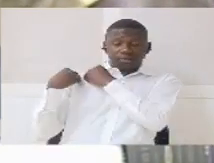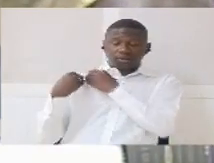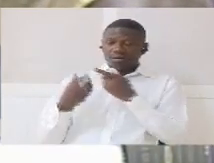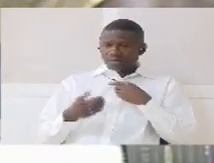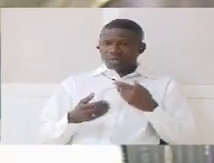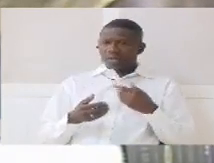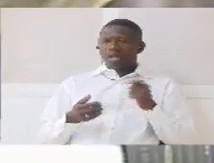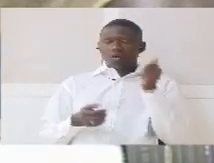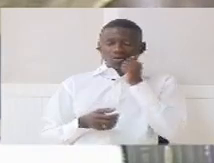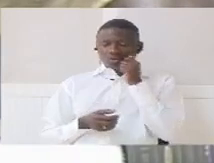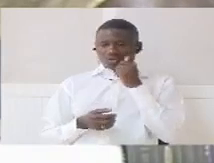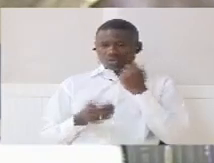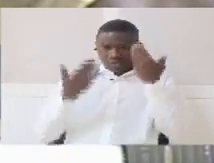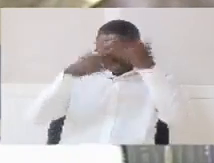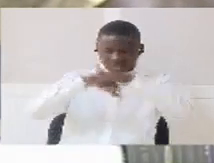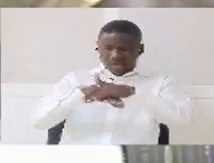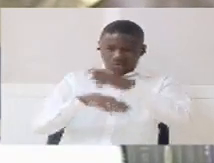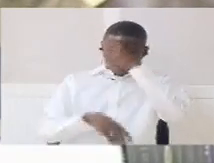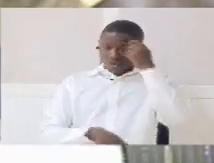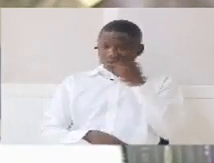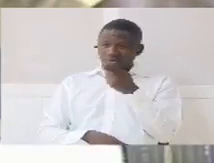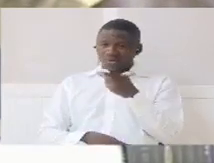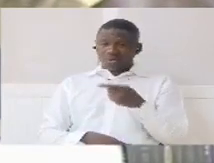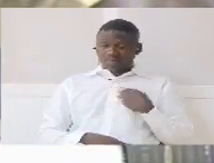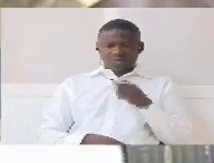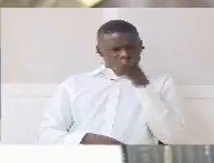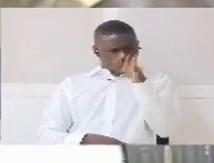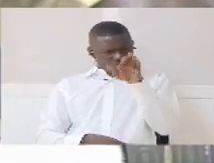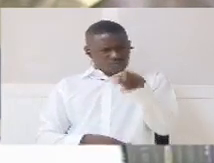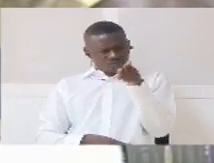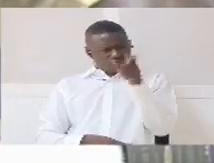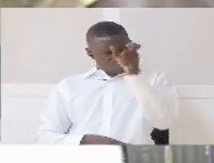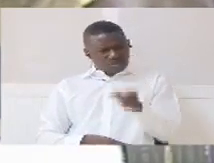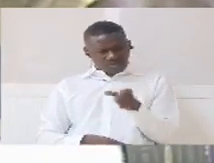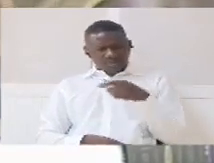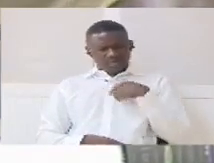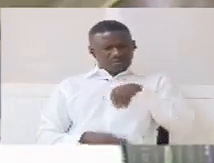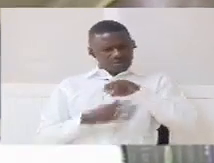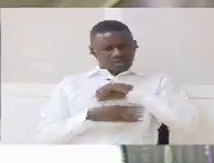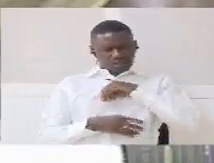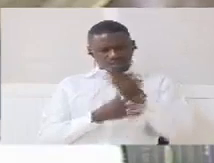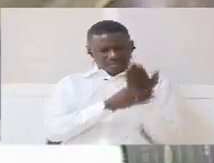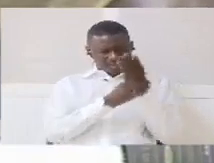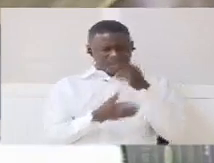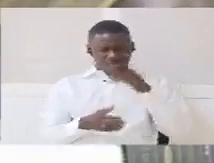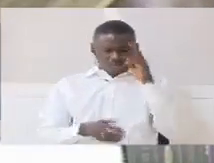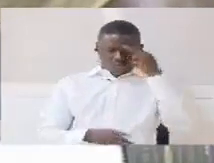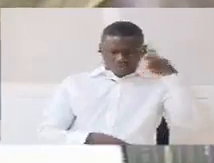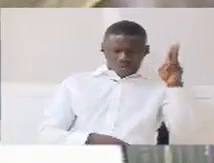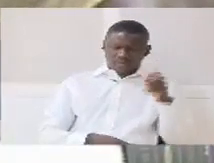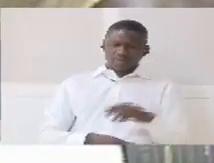on night duty? As director general, let us work on it. Even you close as director general and you go home. The officer in